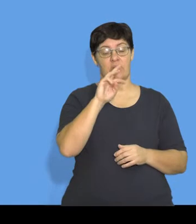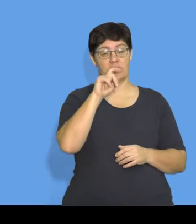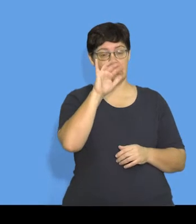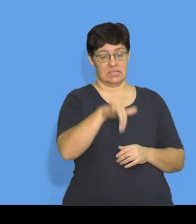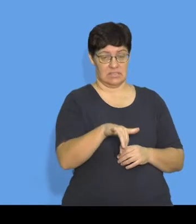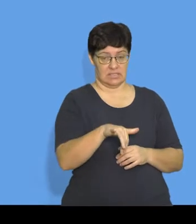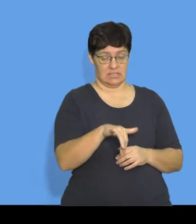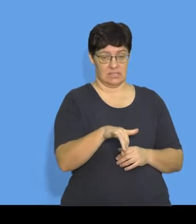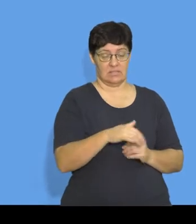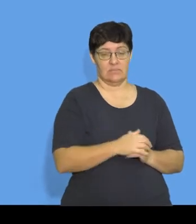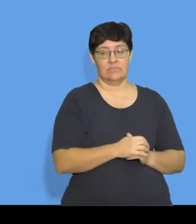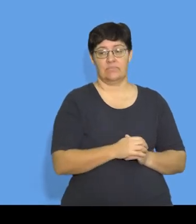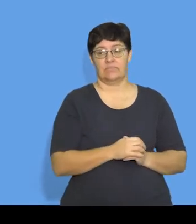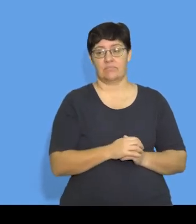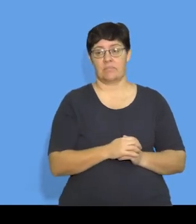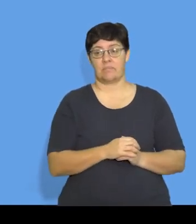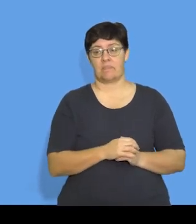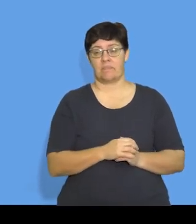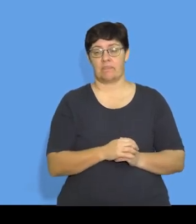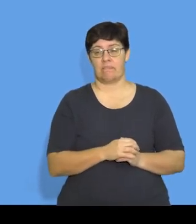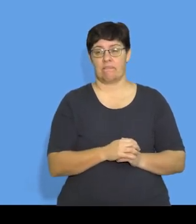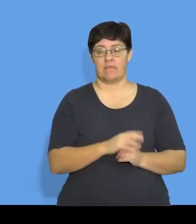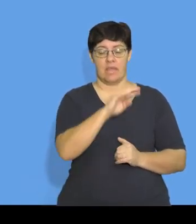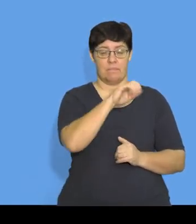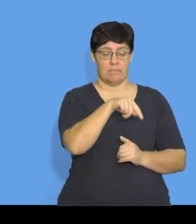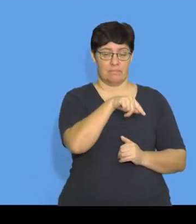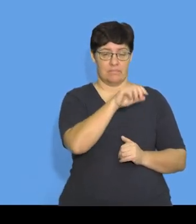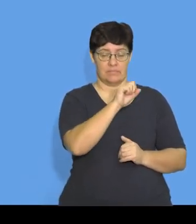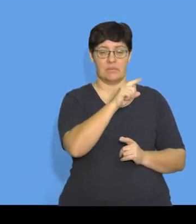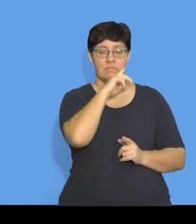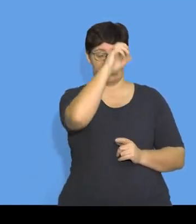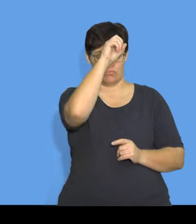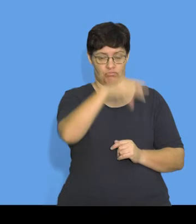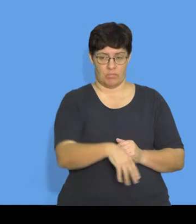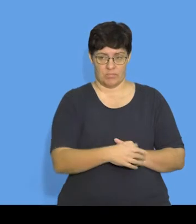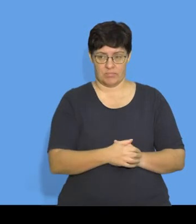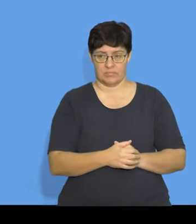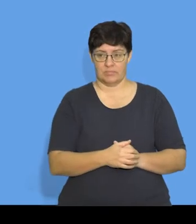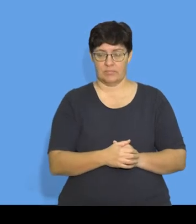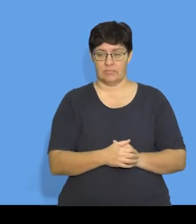this very quickly. Was dropped. Initial velocity was 0.